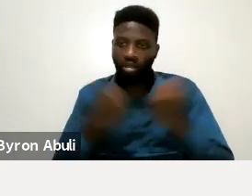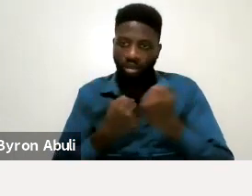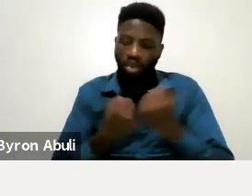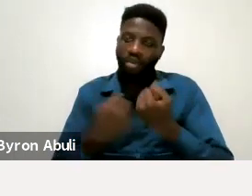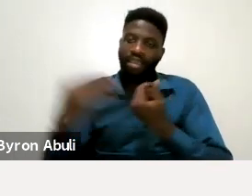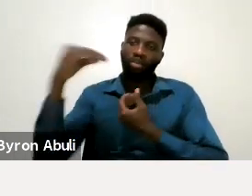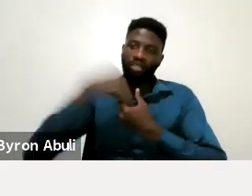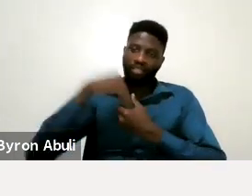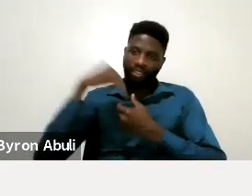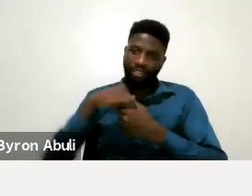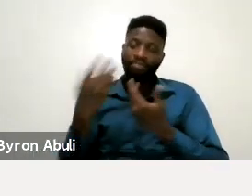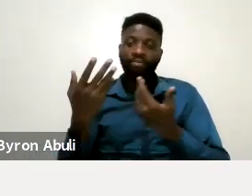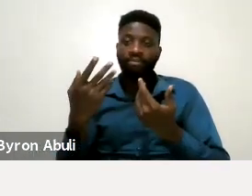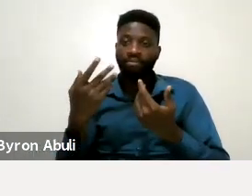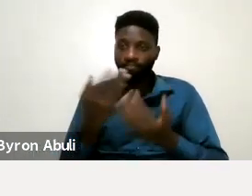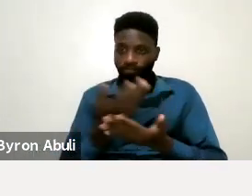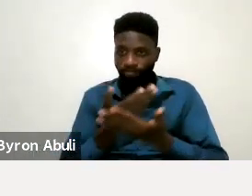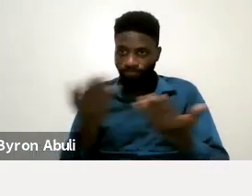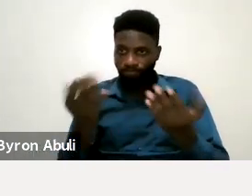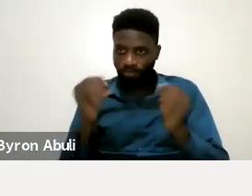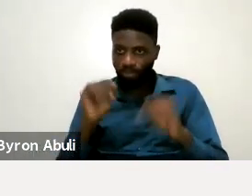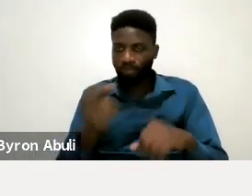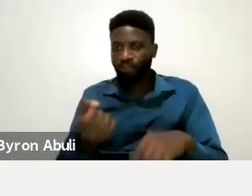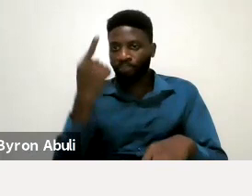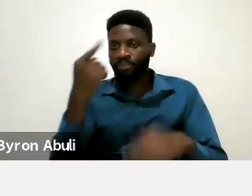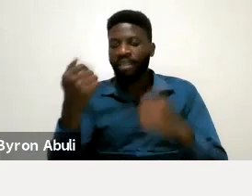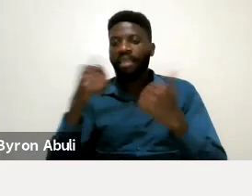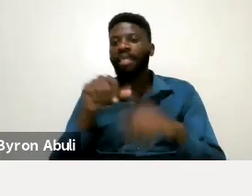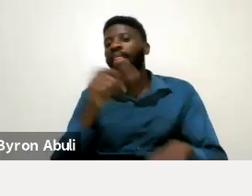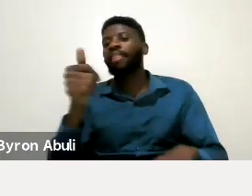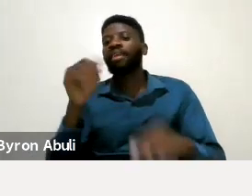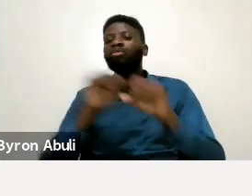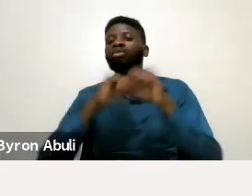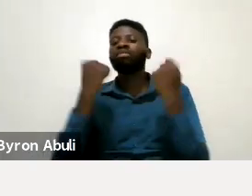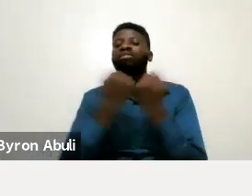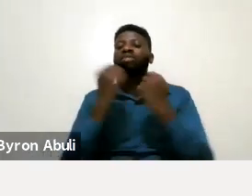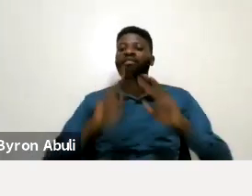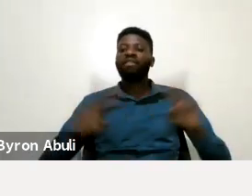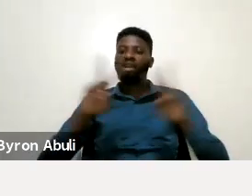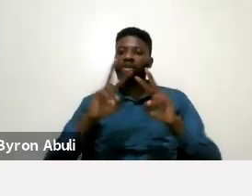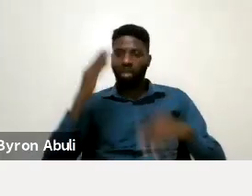inclusivity. So can we hear from you any other societal values that you're aware of?